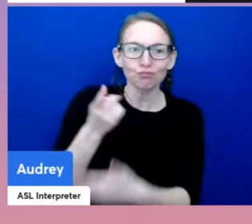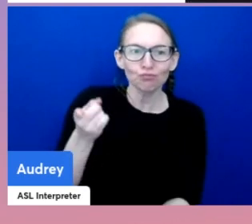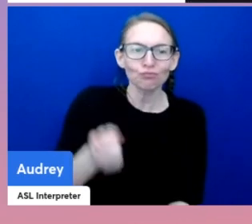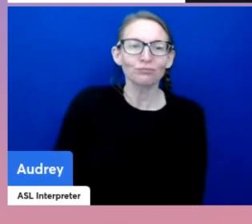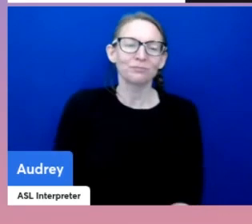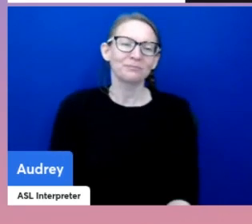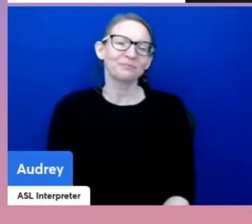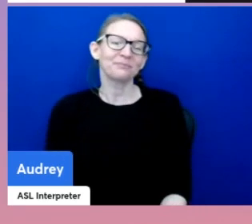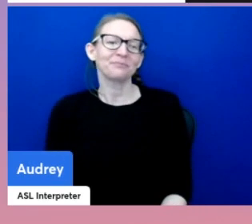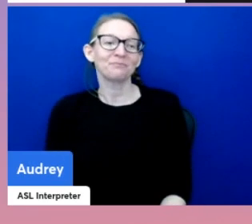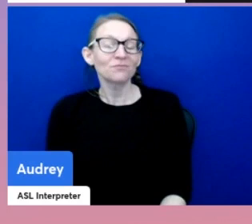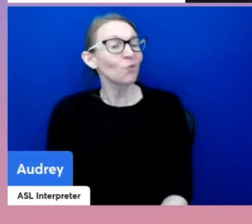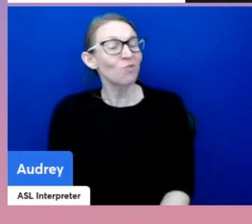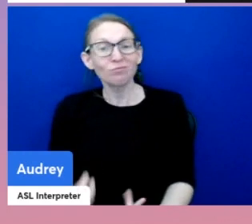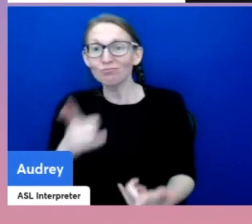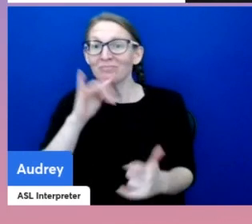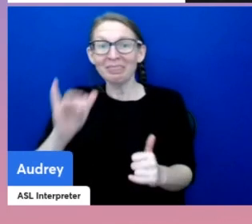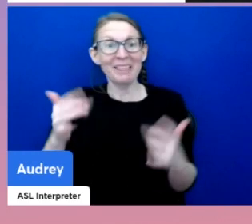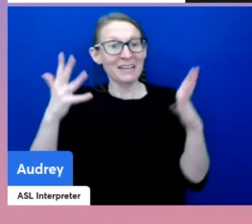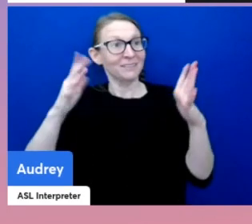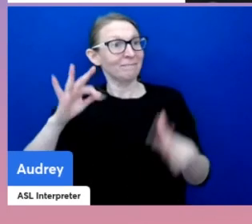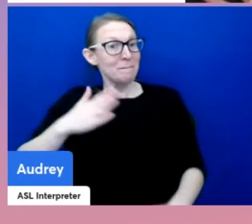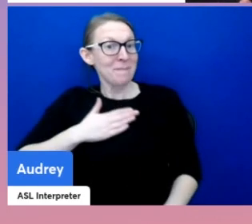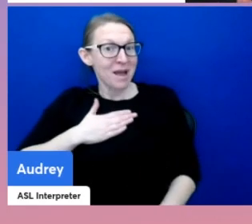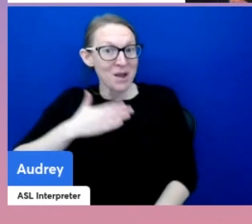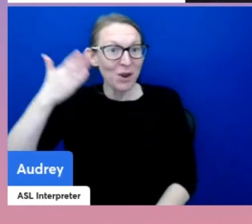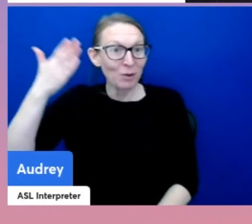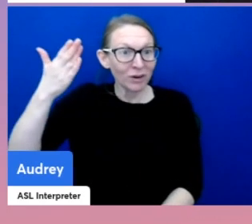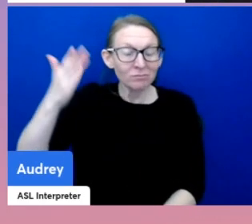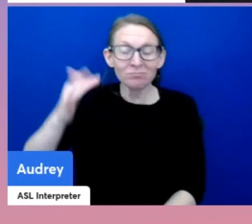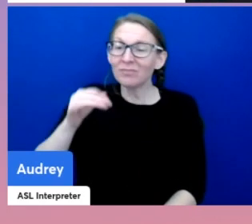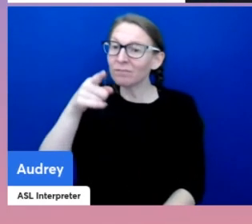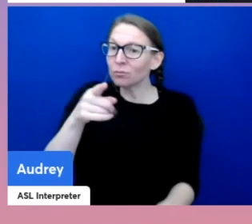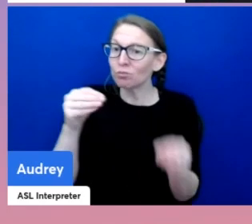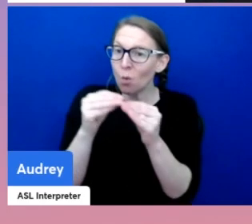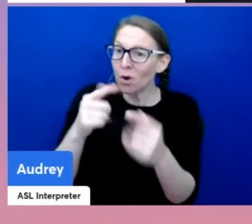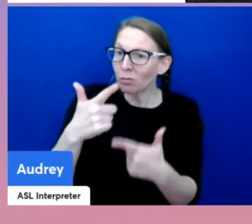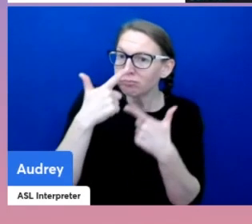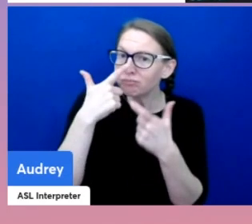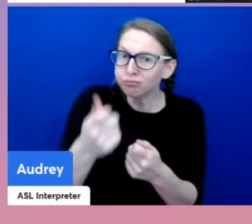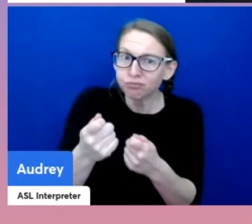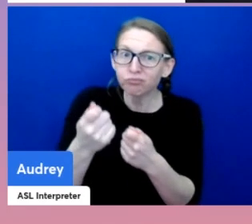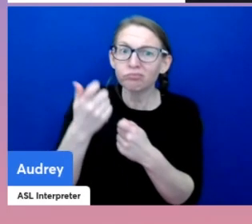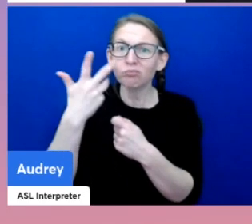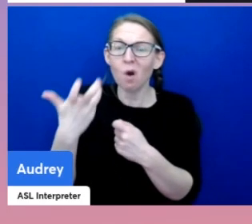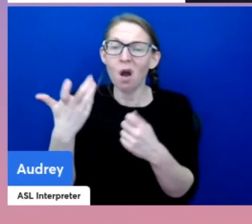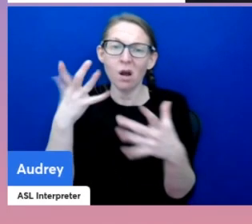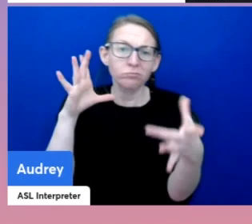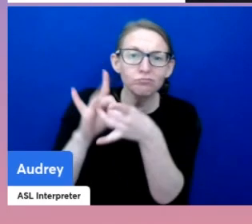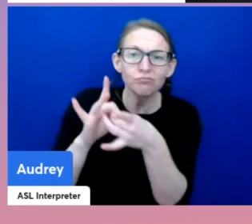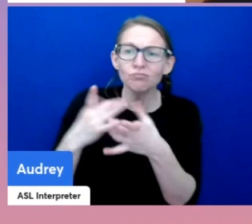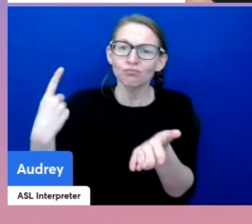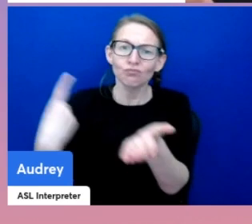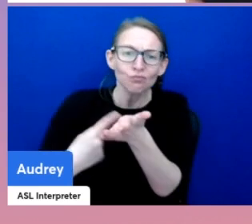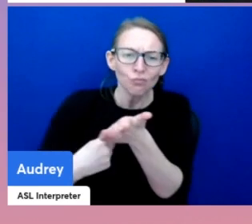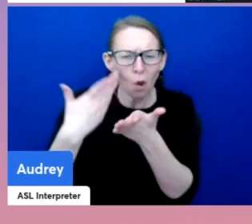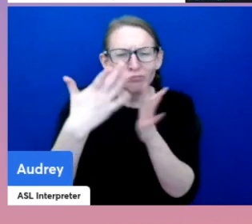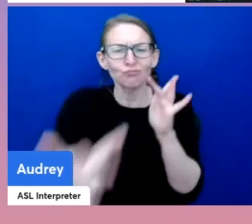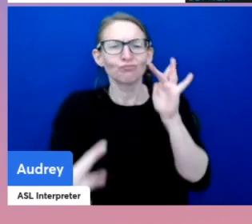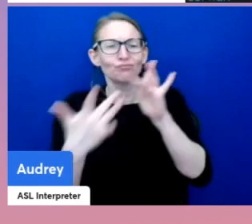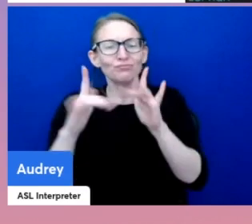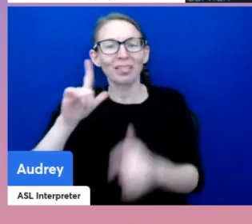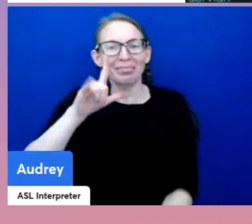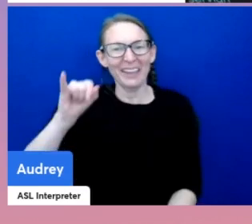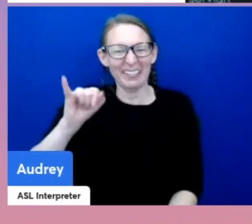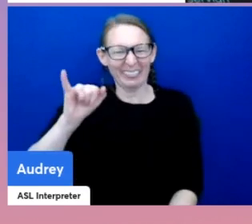So that's the end of my presentation. If you're interested in any of the content from this talk or want to connect, feel free to catch me on LinkedIn, which is